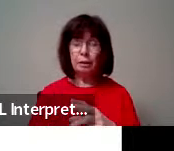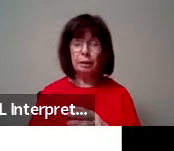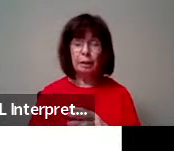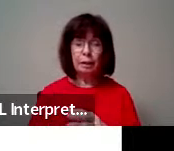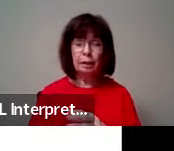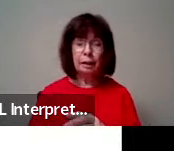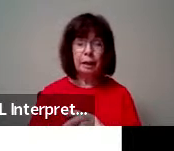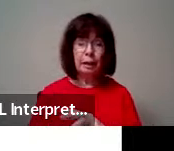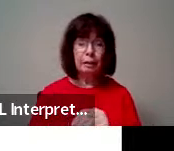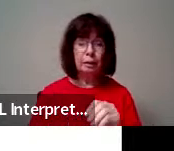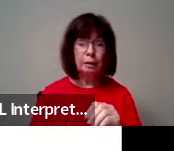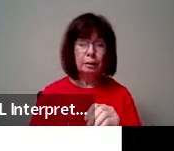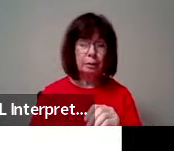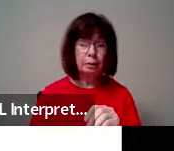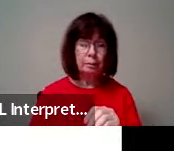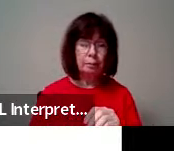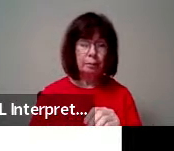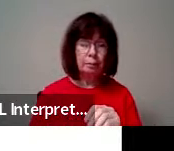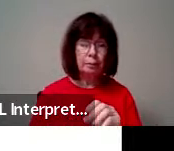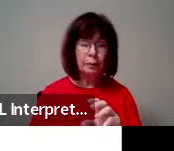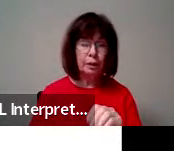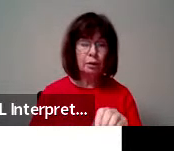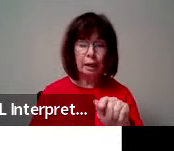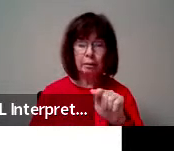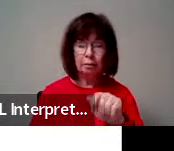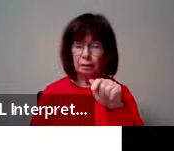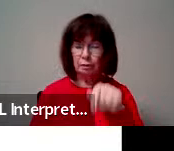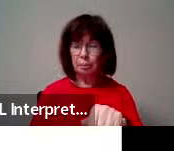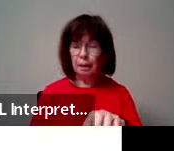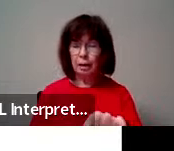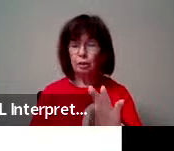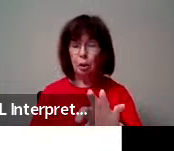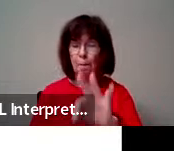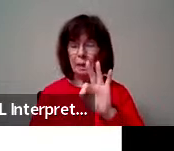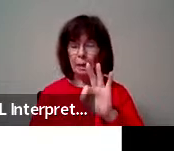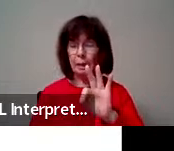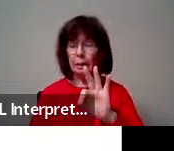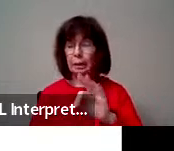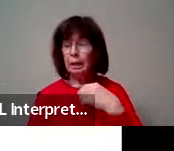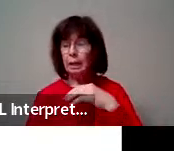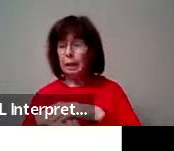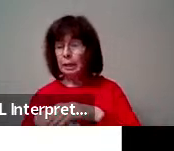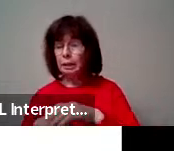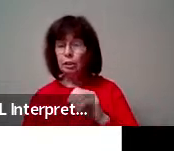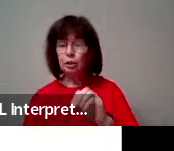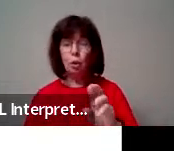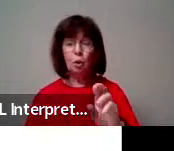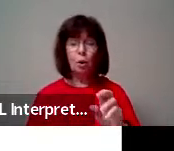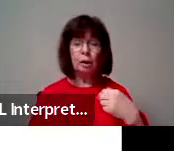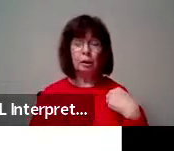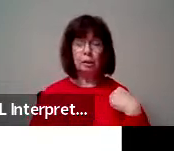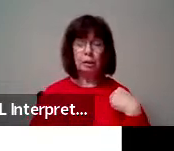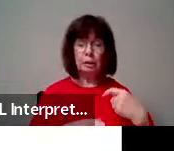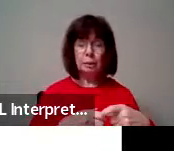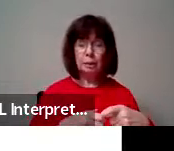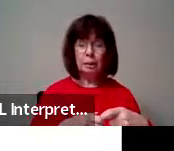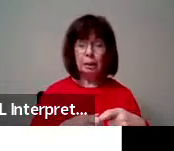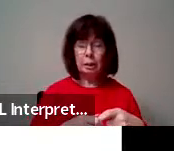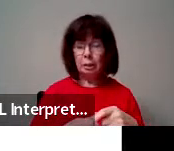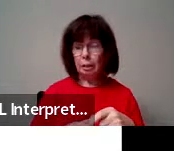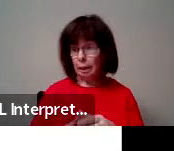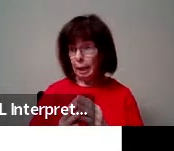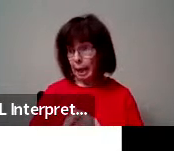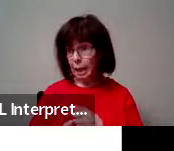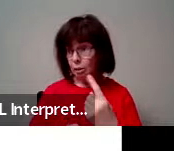globe below once I turn it on to select English or Spanish. Can I ask one of our interpreters to